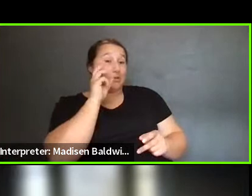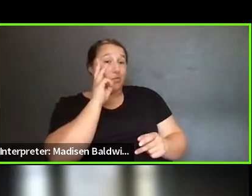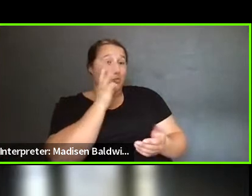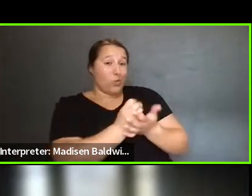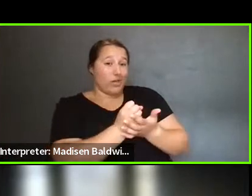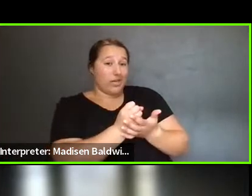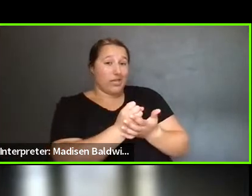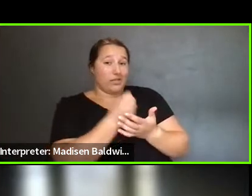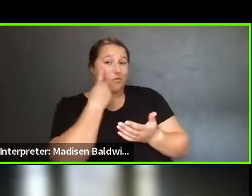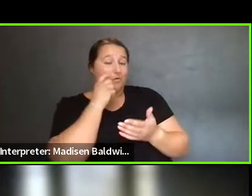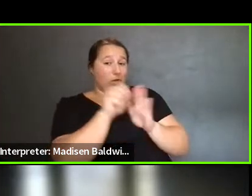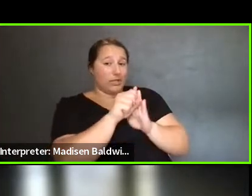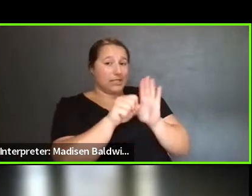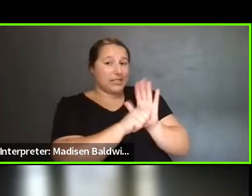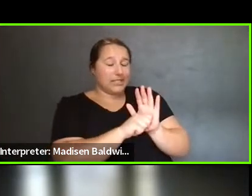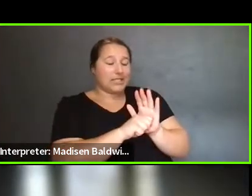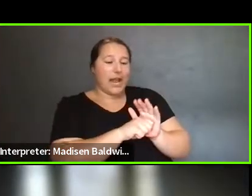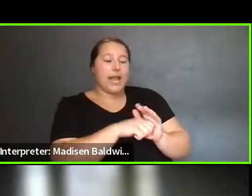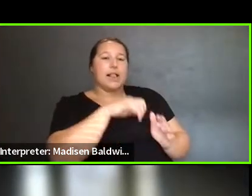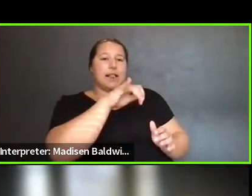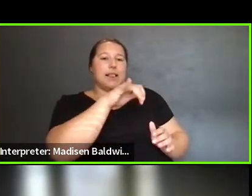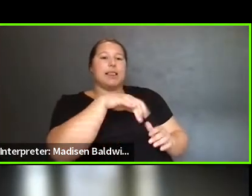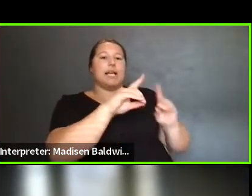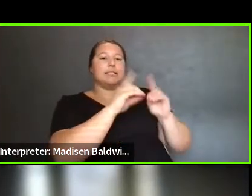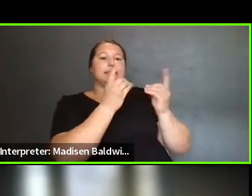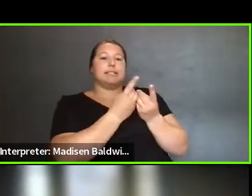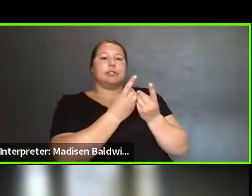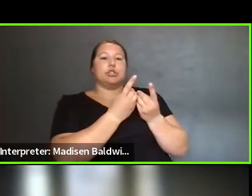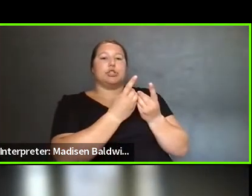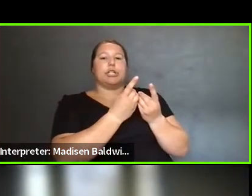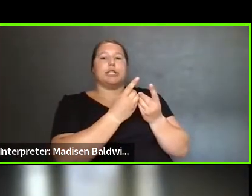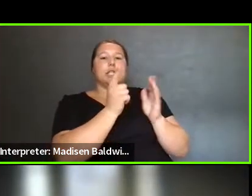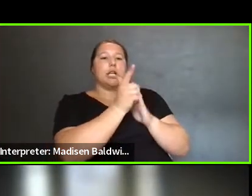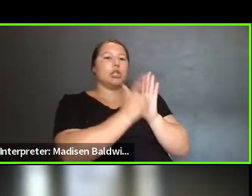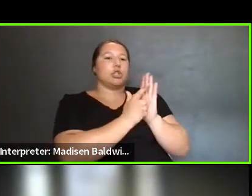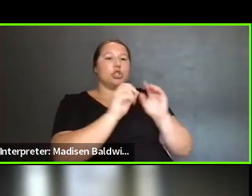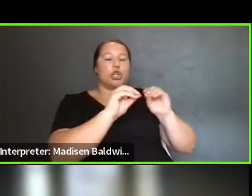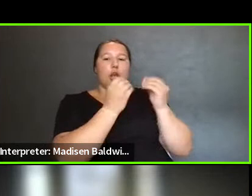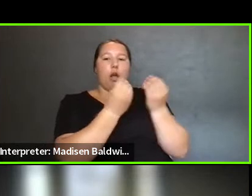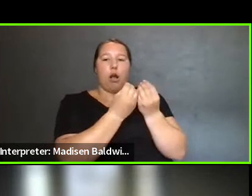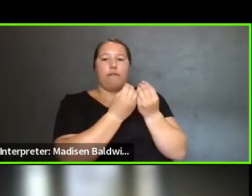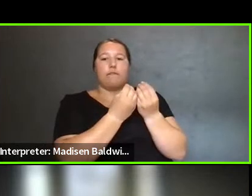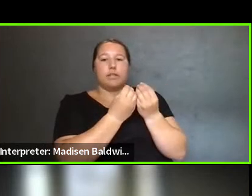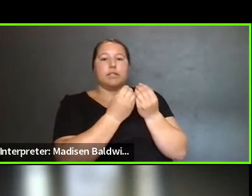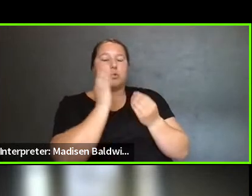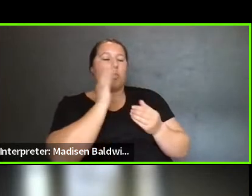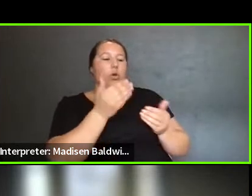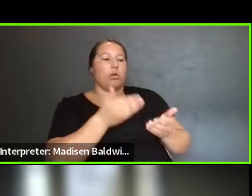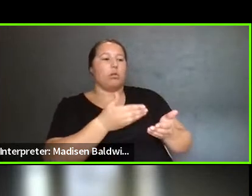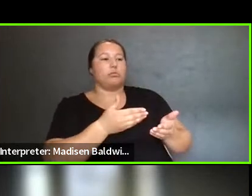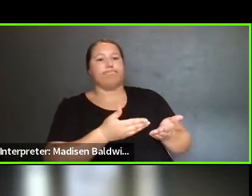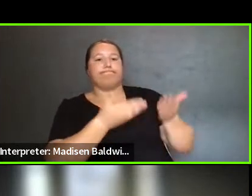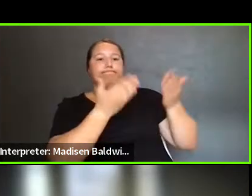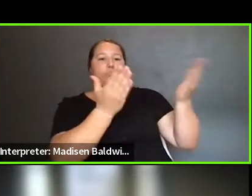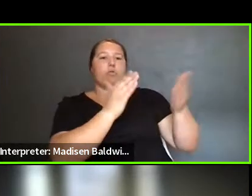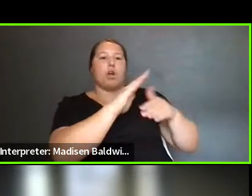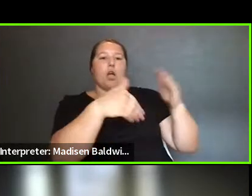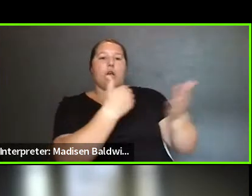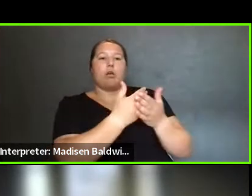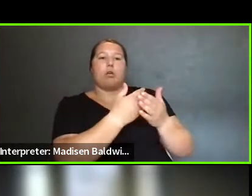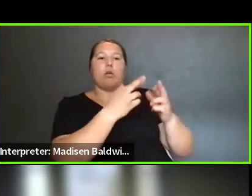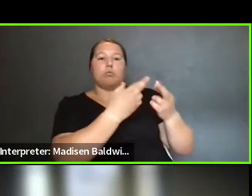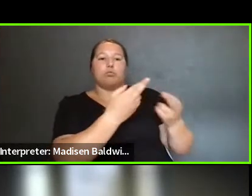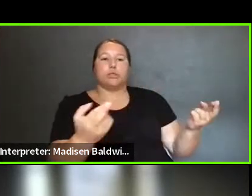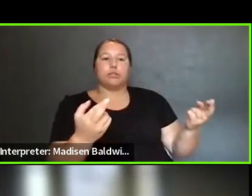district attorney's office should be paying for them to have whatever it is that they need. OBS does not